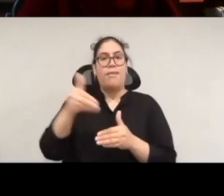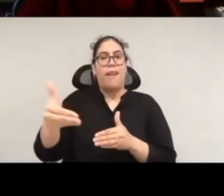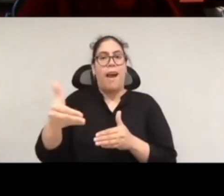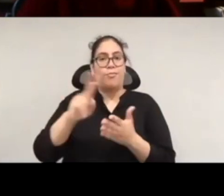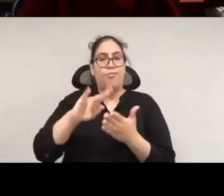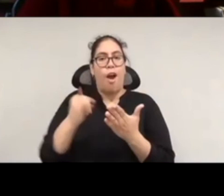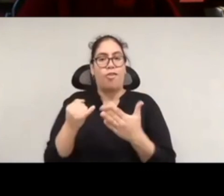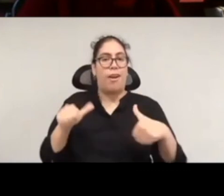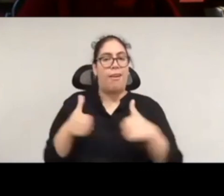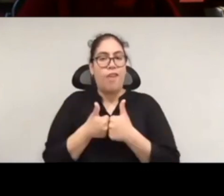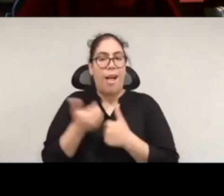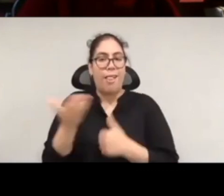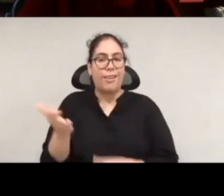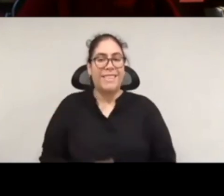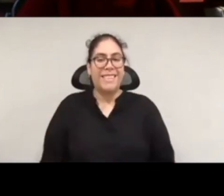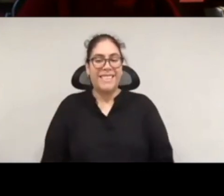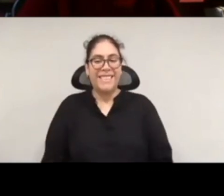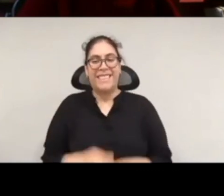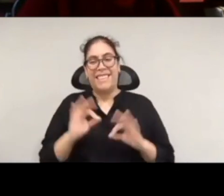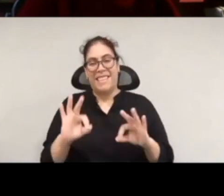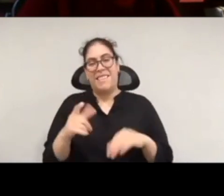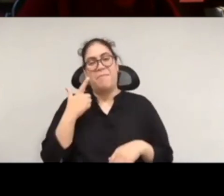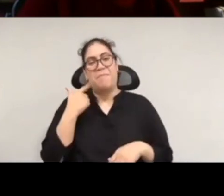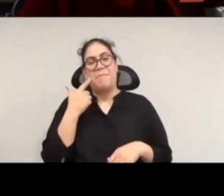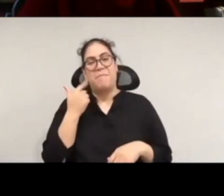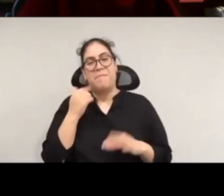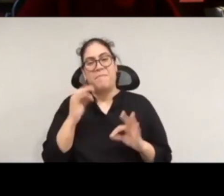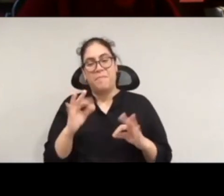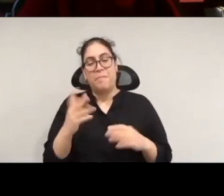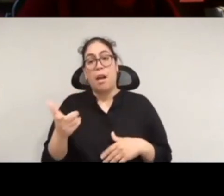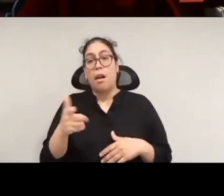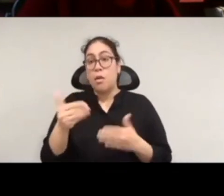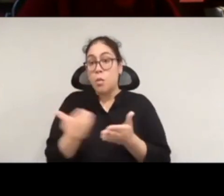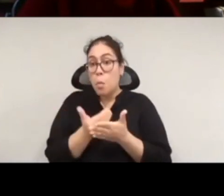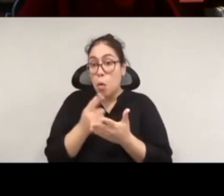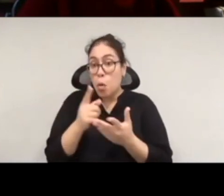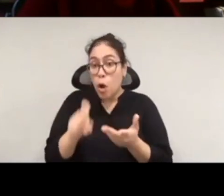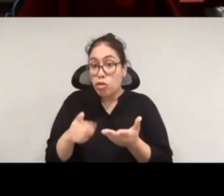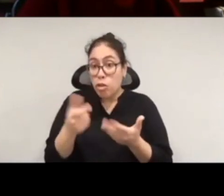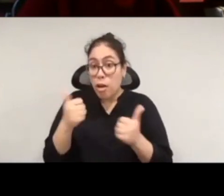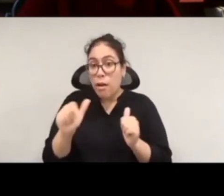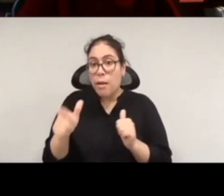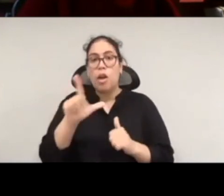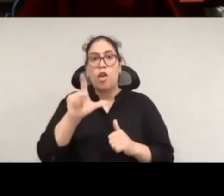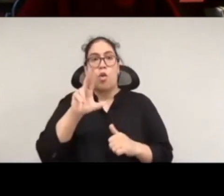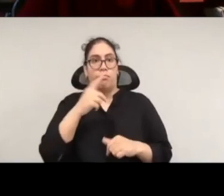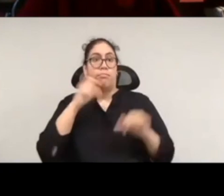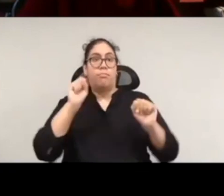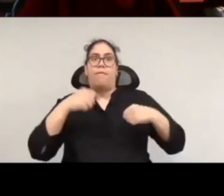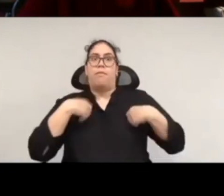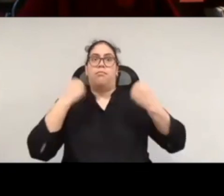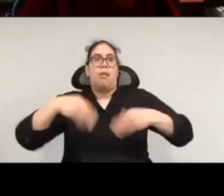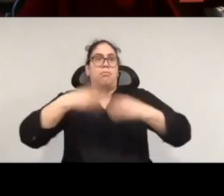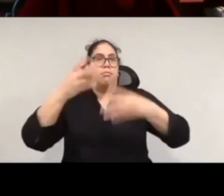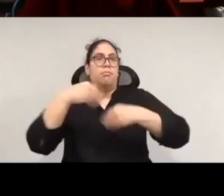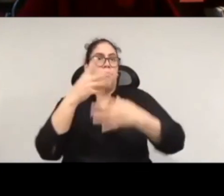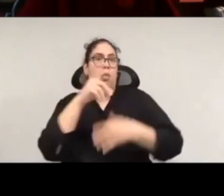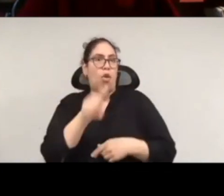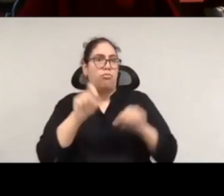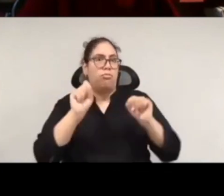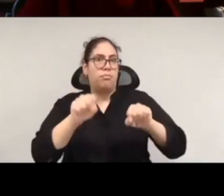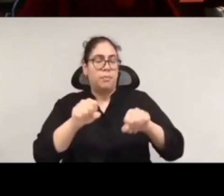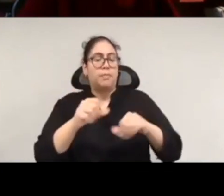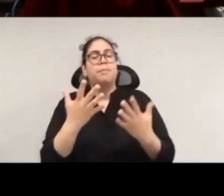Okay. Do we have any other questions? Yes, they keep coming in. We're going to try and get through as many as possible. So Okay. very similar question